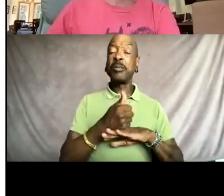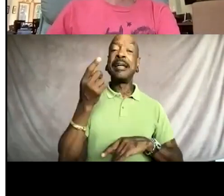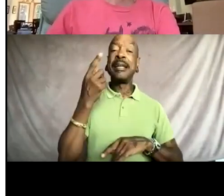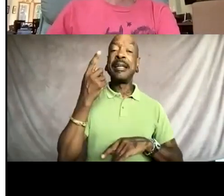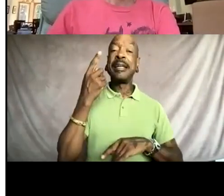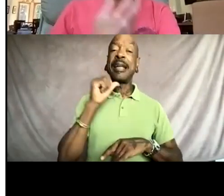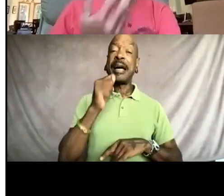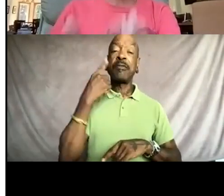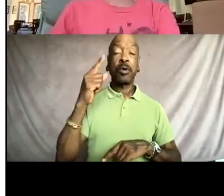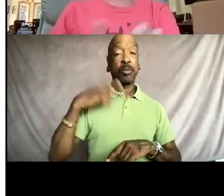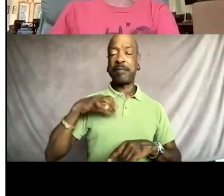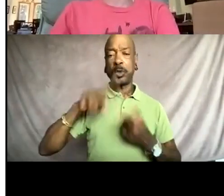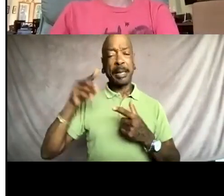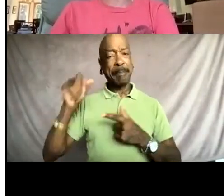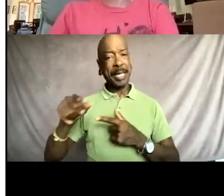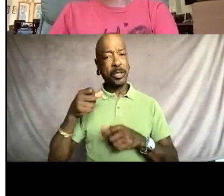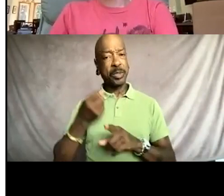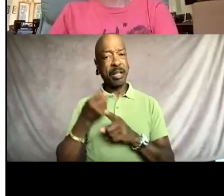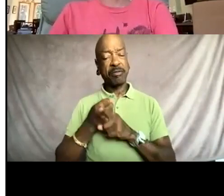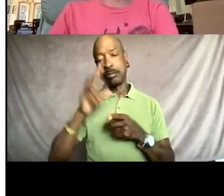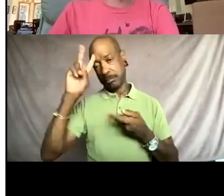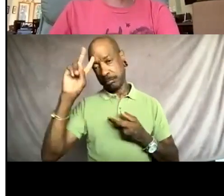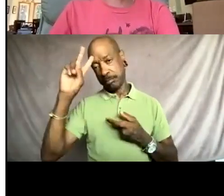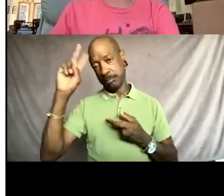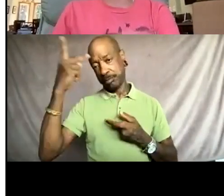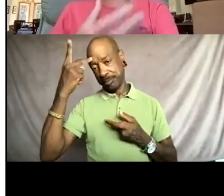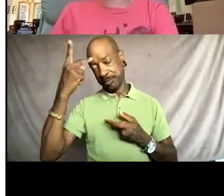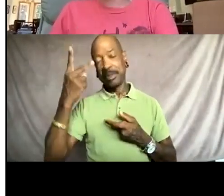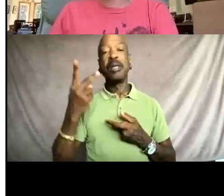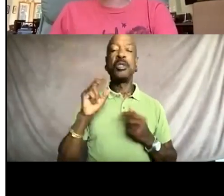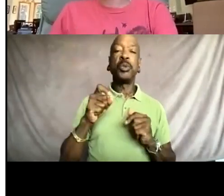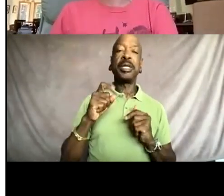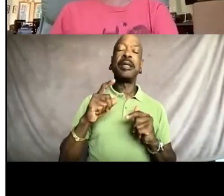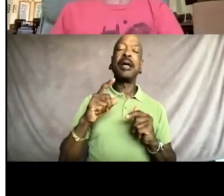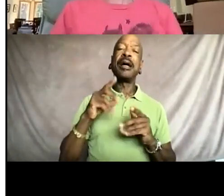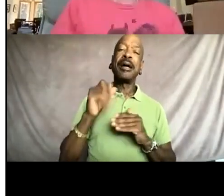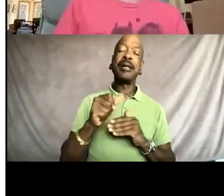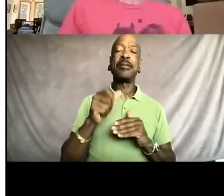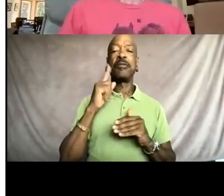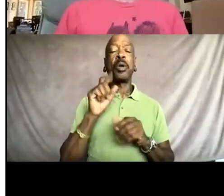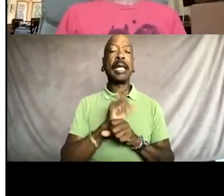can provide people with reasonable compensation for their labor or other contributions.